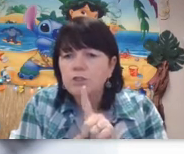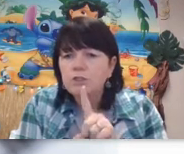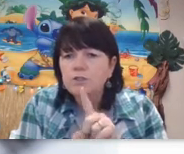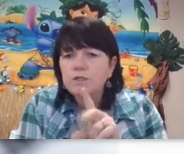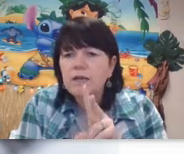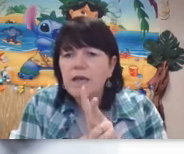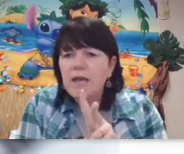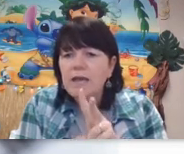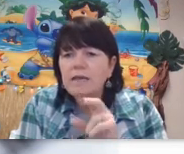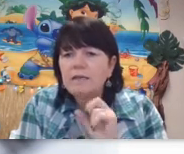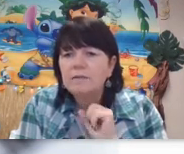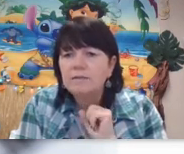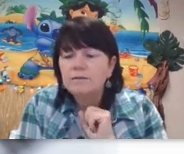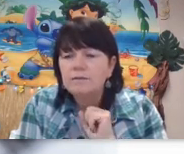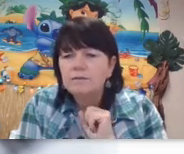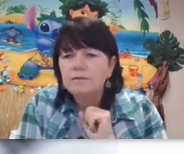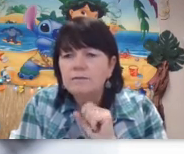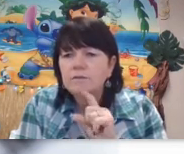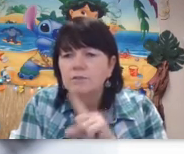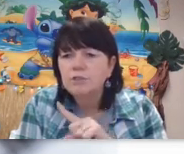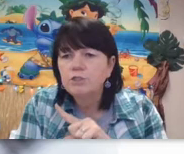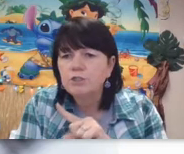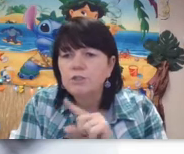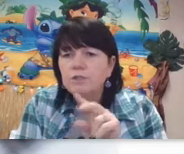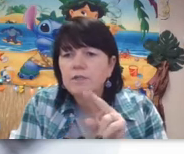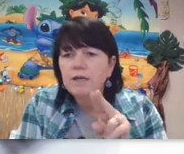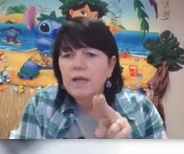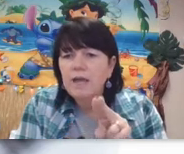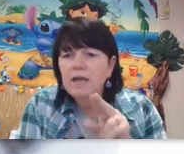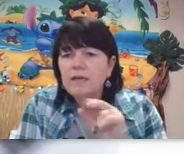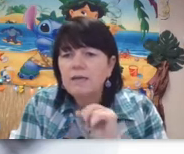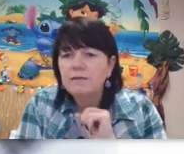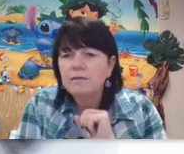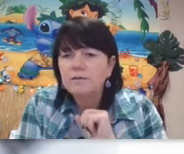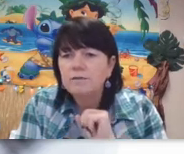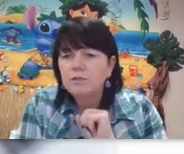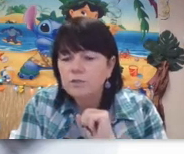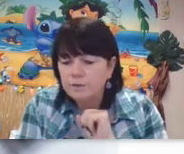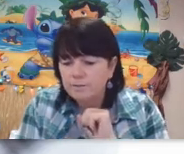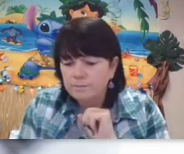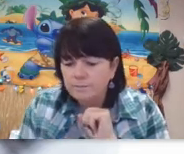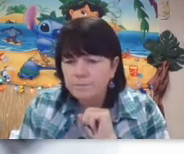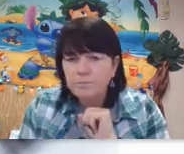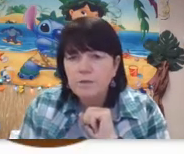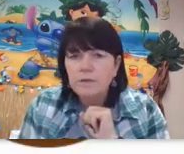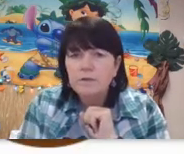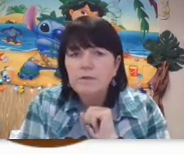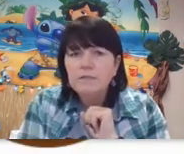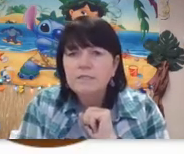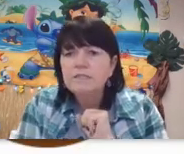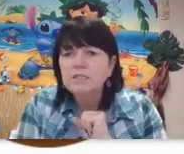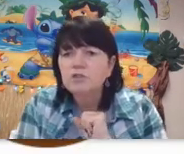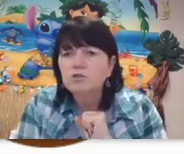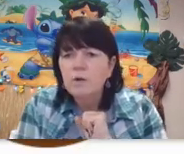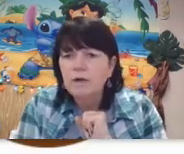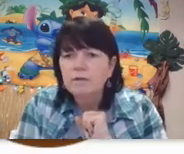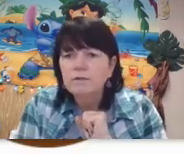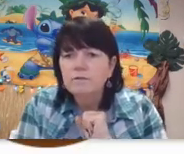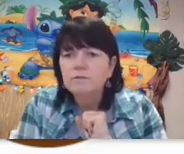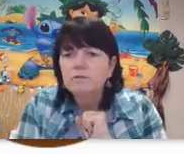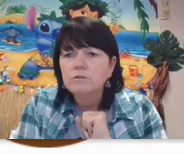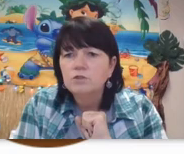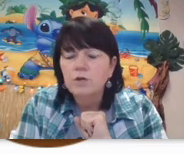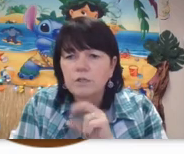Ch ain, ch ain. Good. This is a